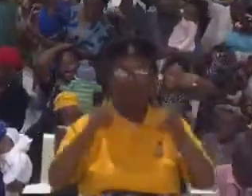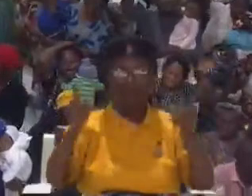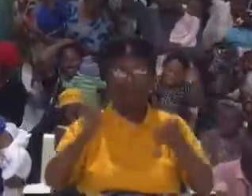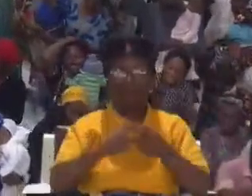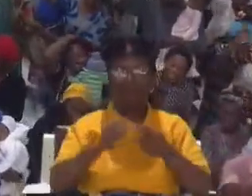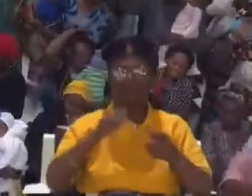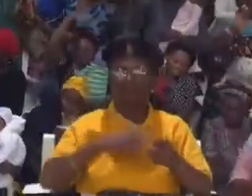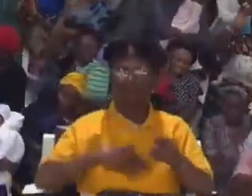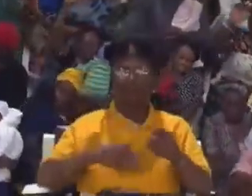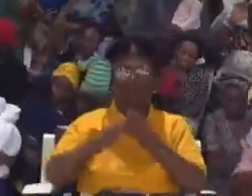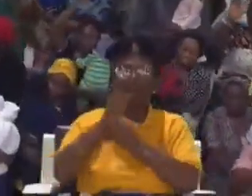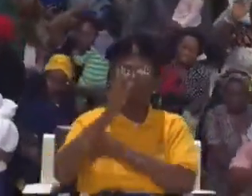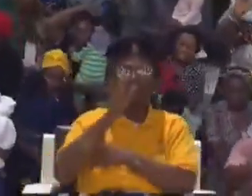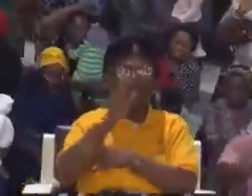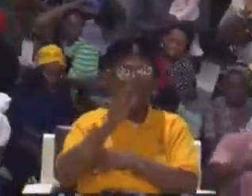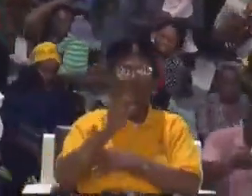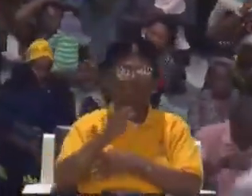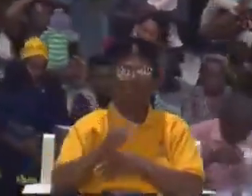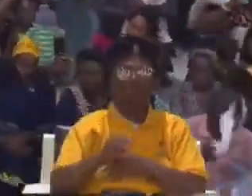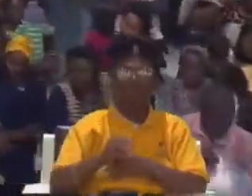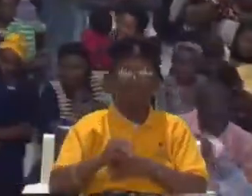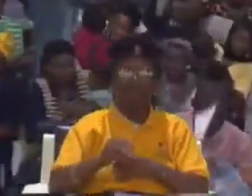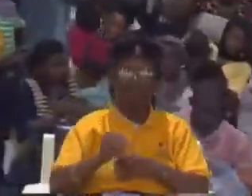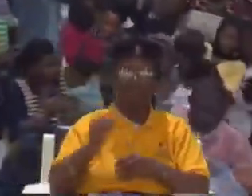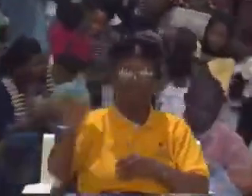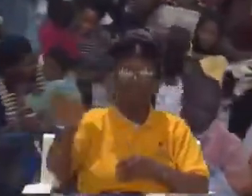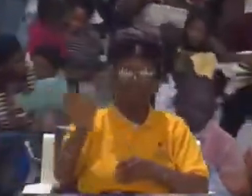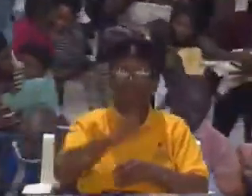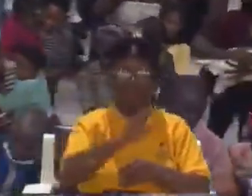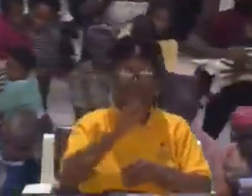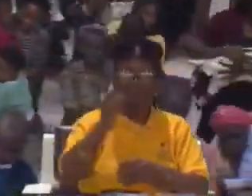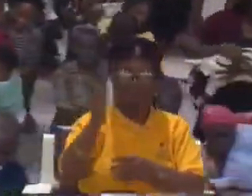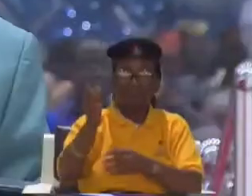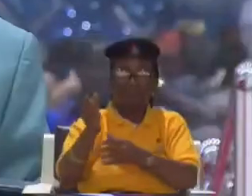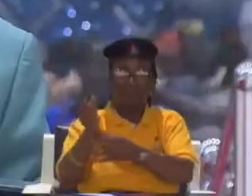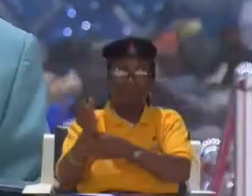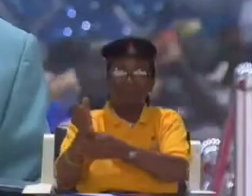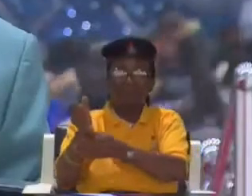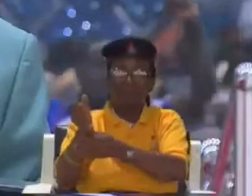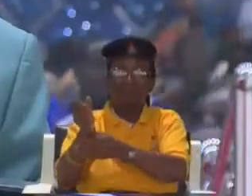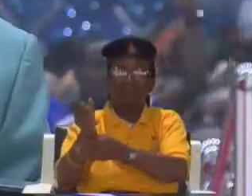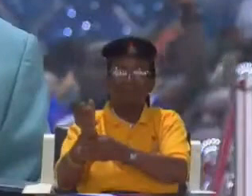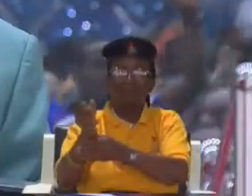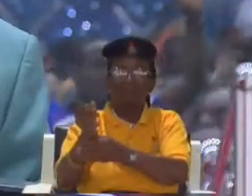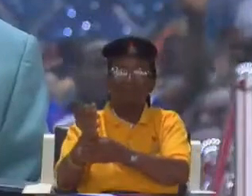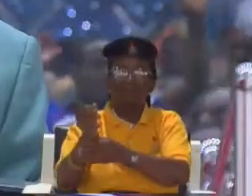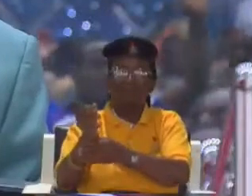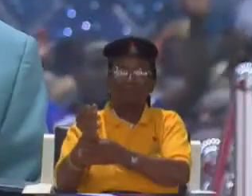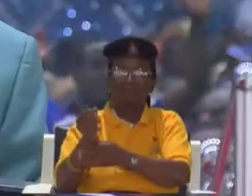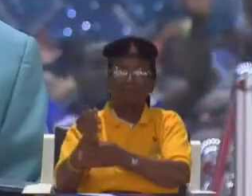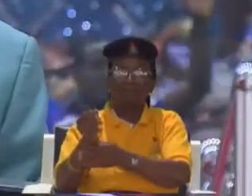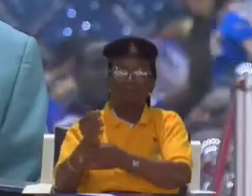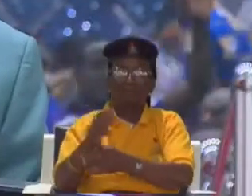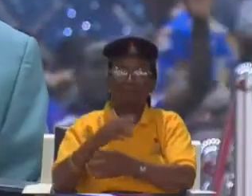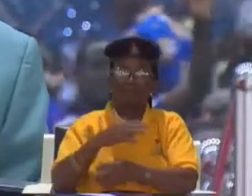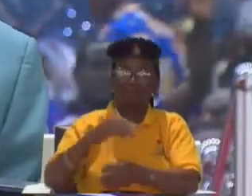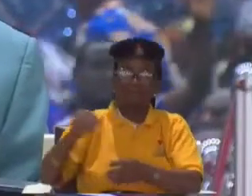Hallelujah. Kindly stretch your hands towards these little ones and pray for